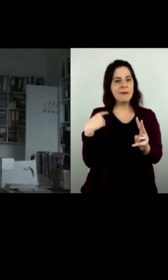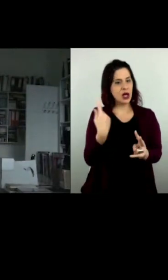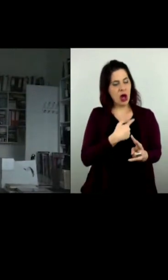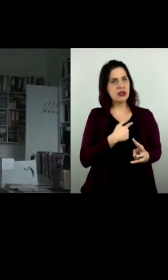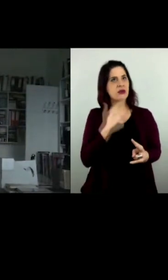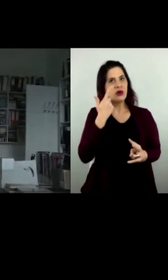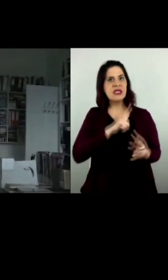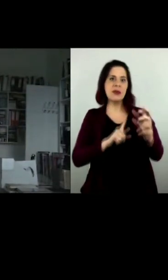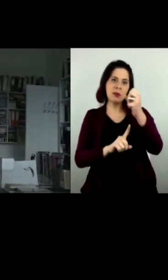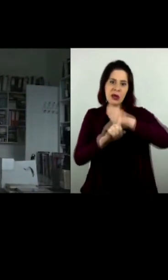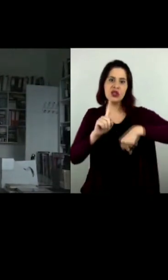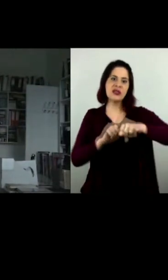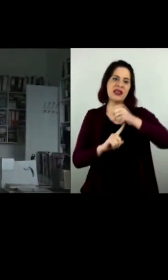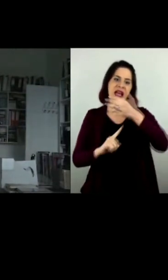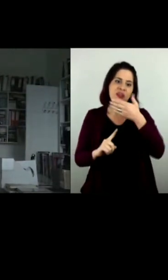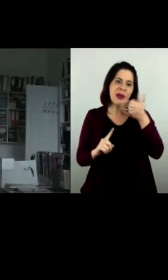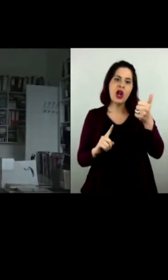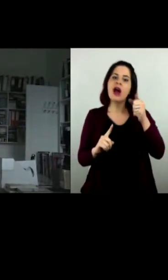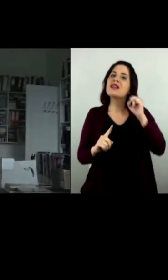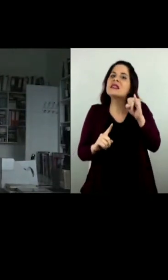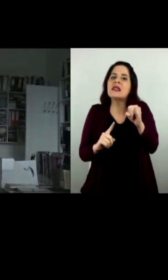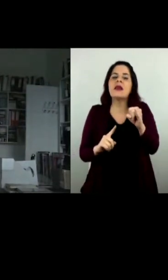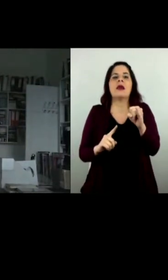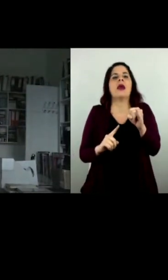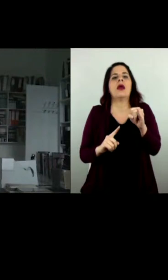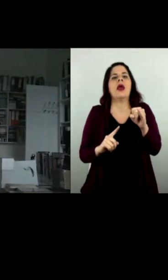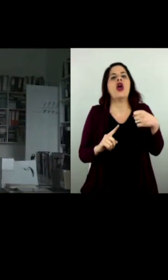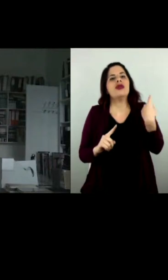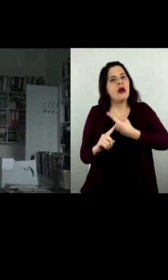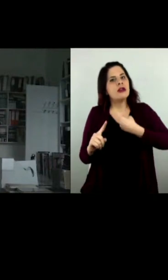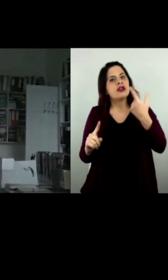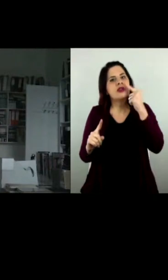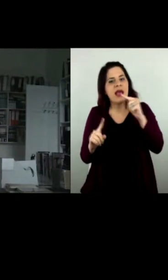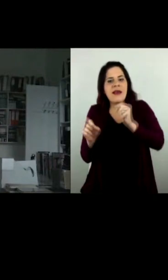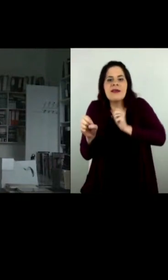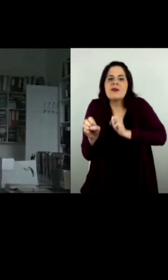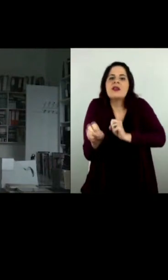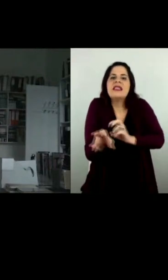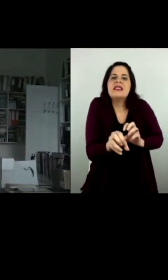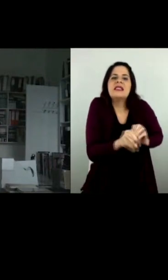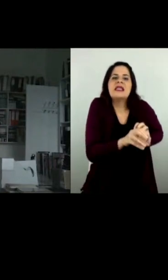society if we teach this stuff and know this stuff.